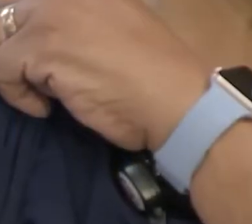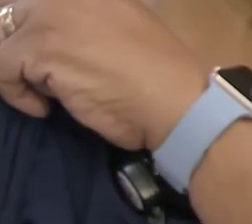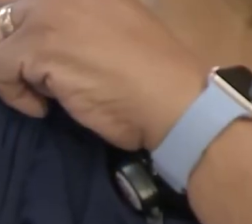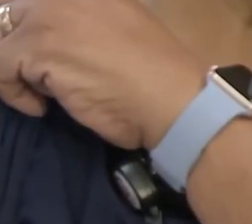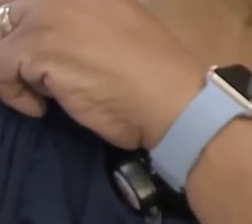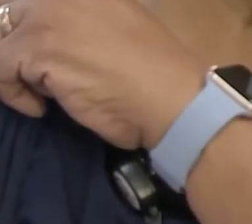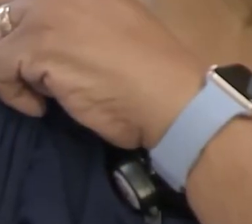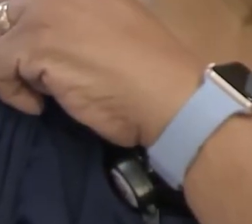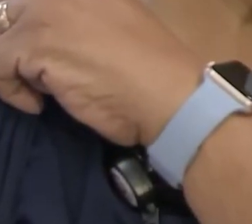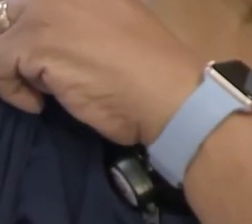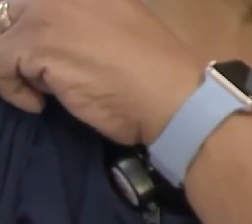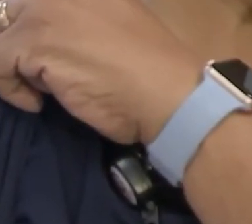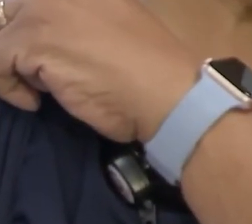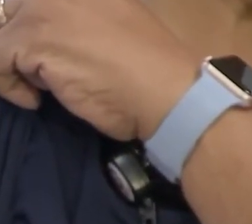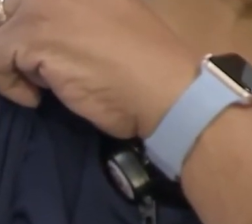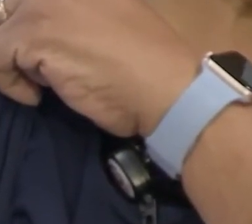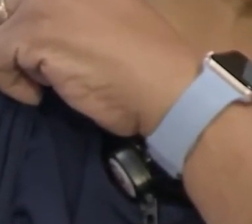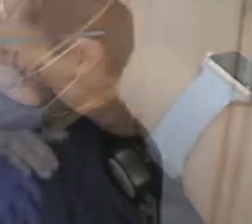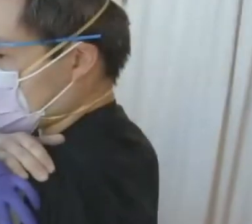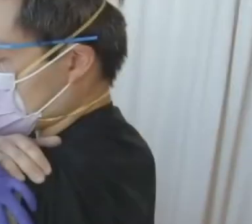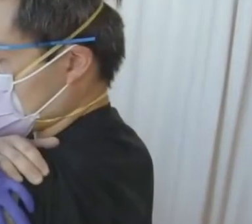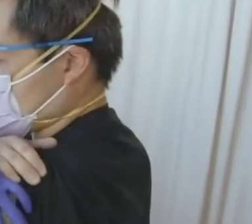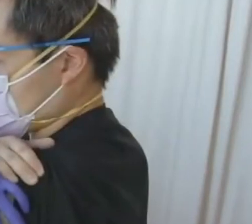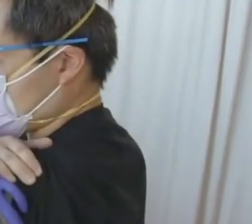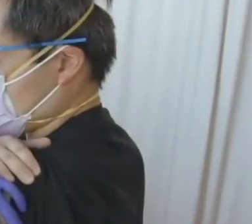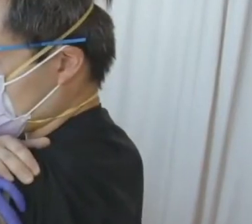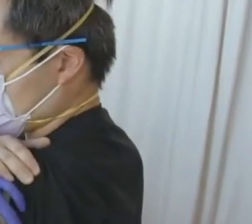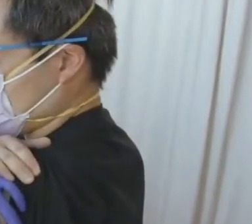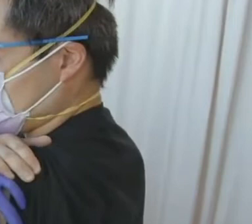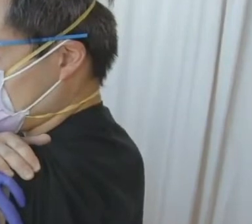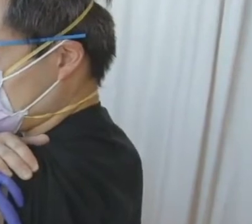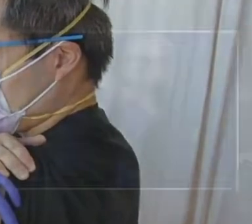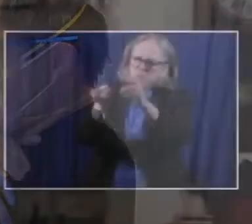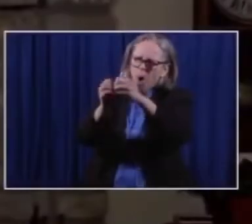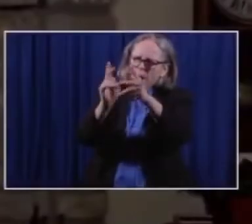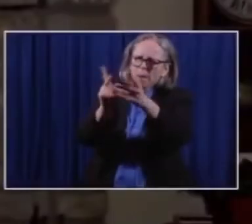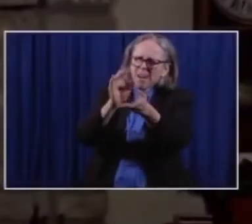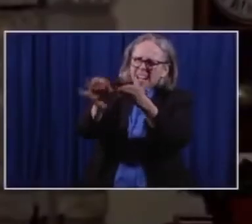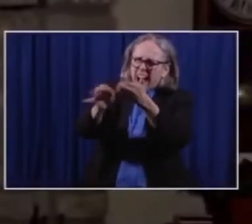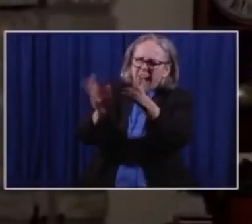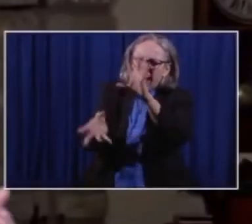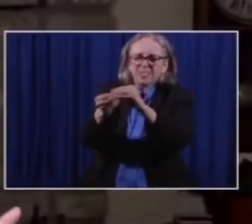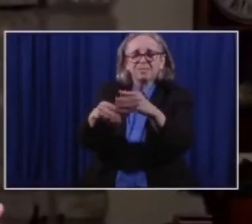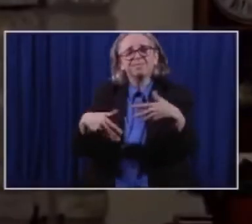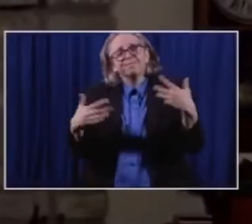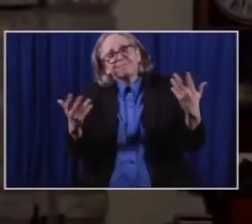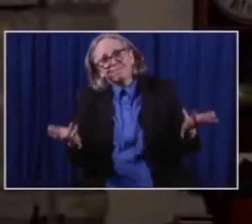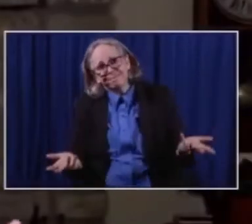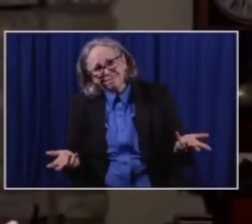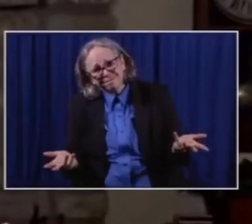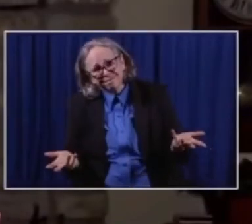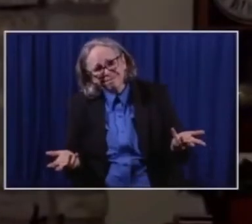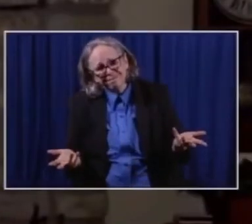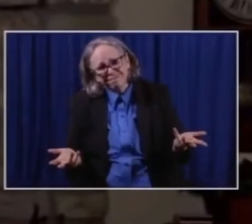CDC admitted the reporting of those getting the vaccine is lagging significantly. There's been an input problem,